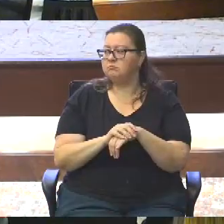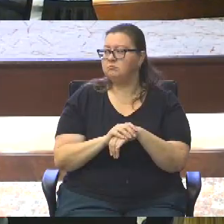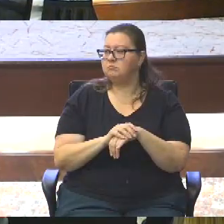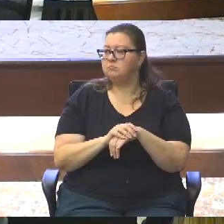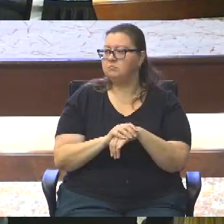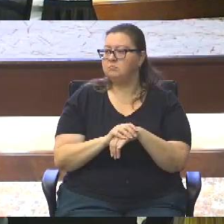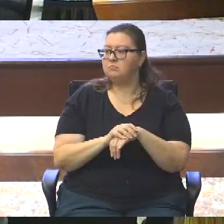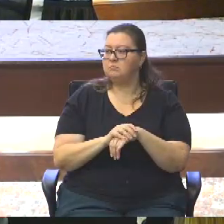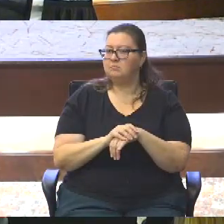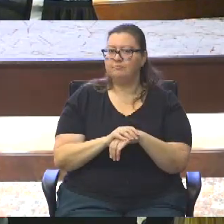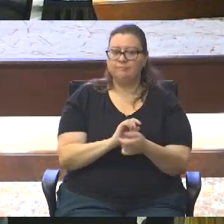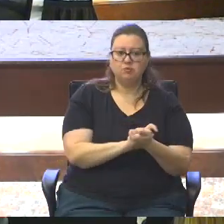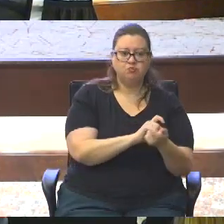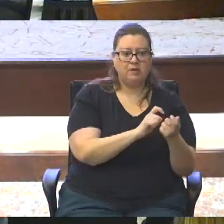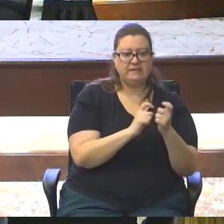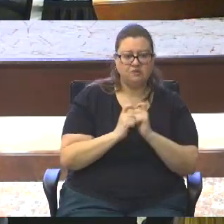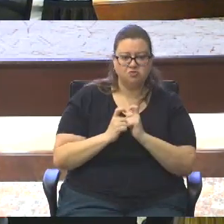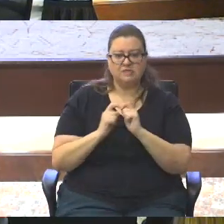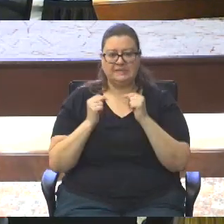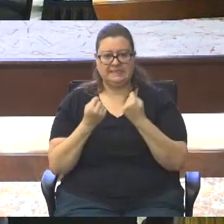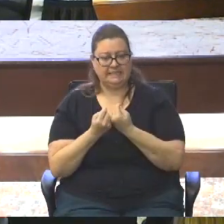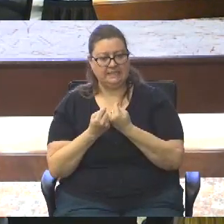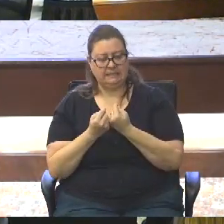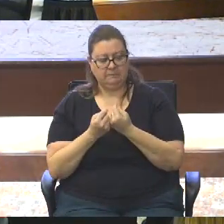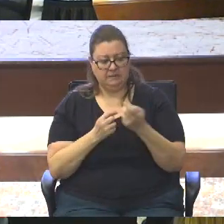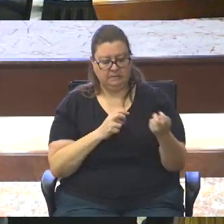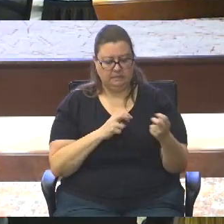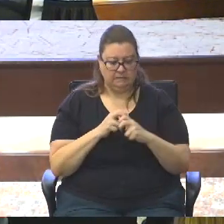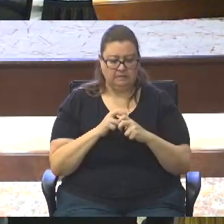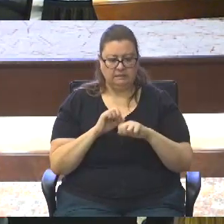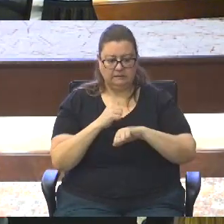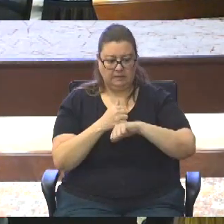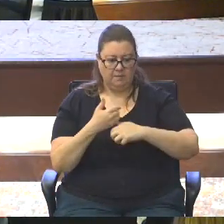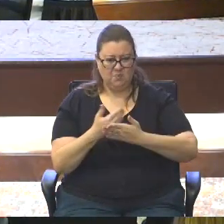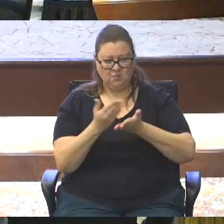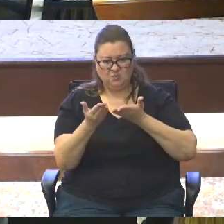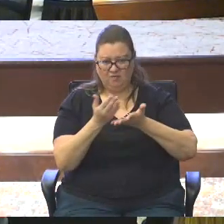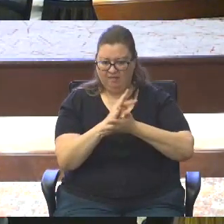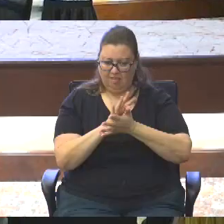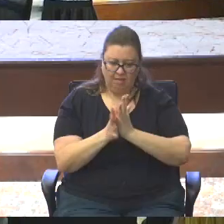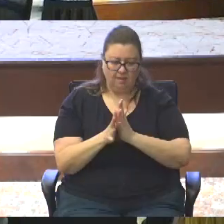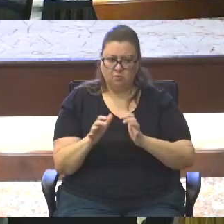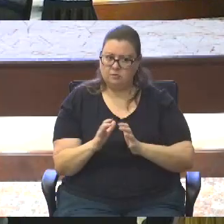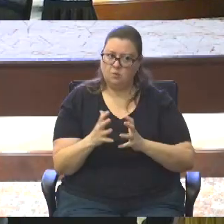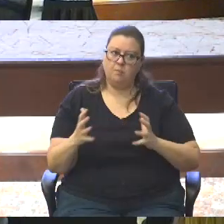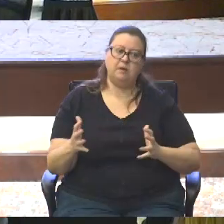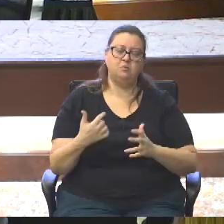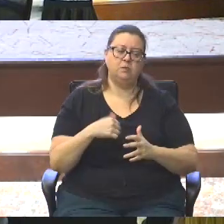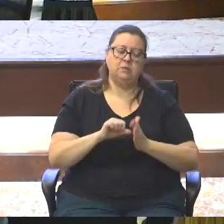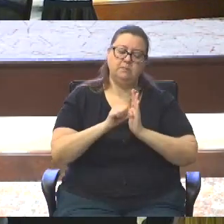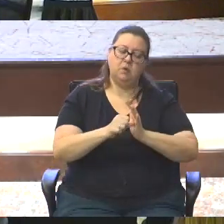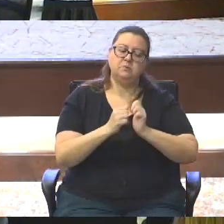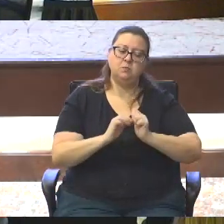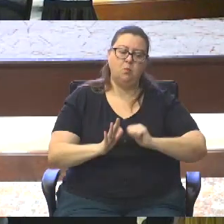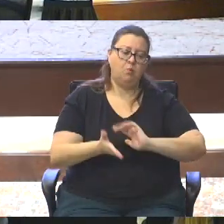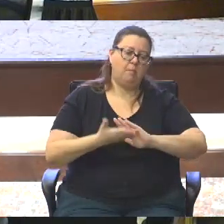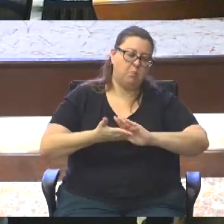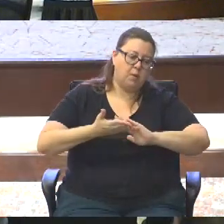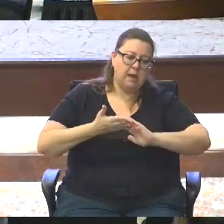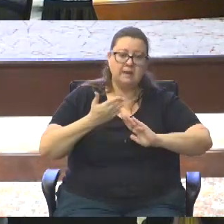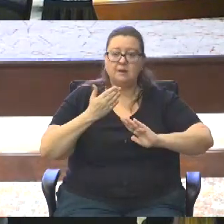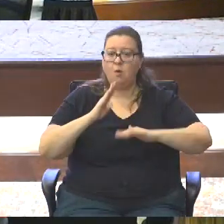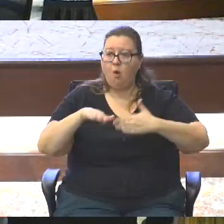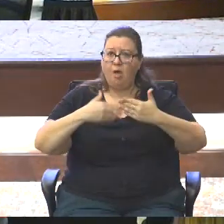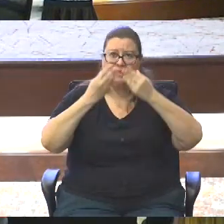the transition team and just getting all the data gathering. I'm so impressed by the data gathering and all the data that we